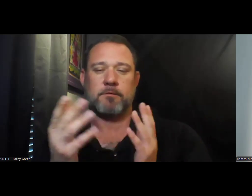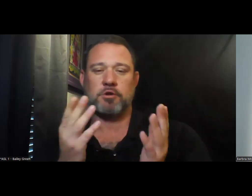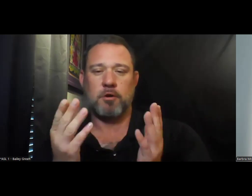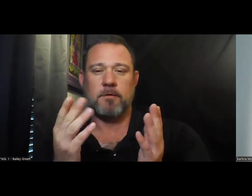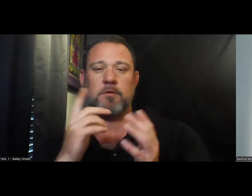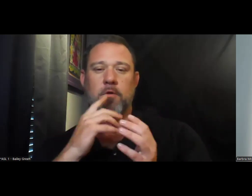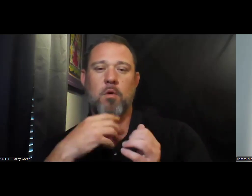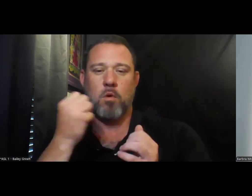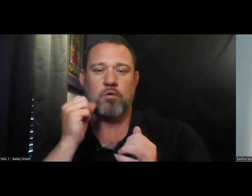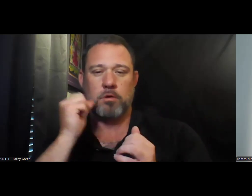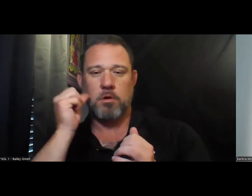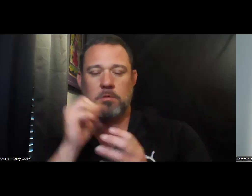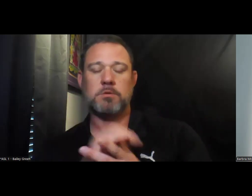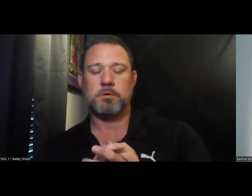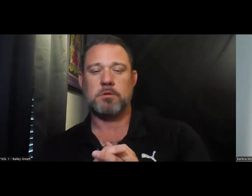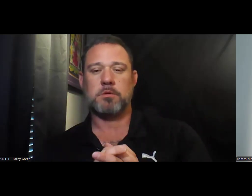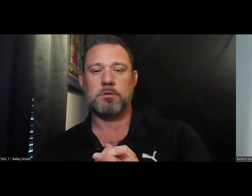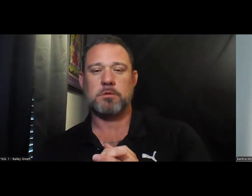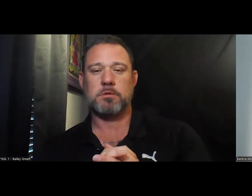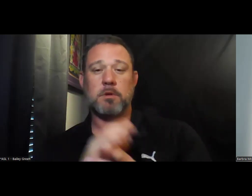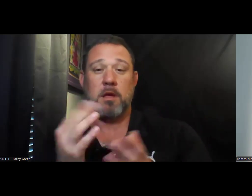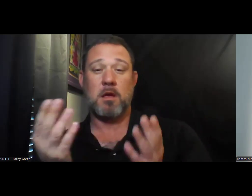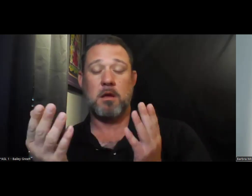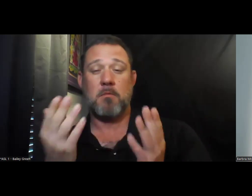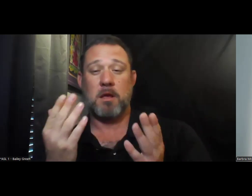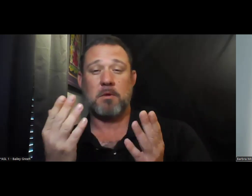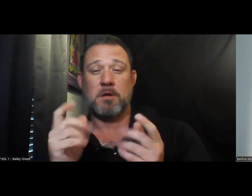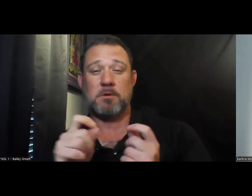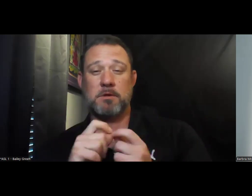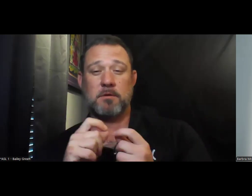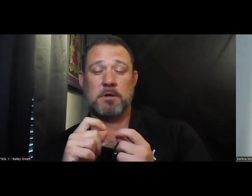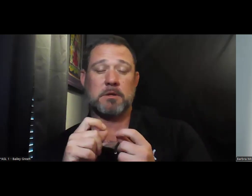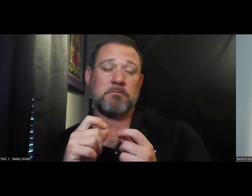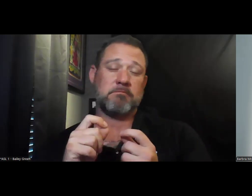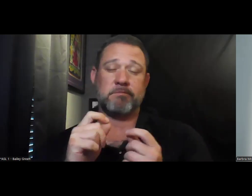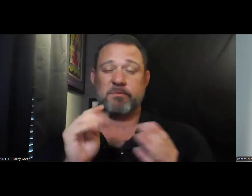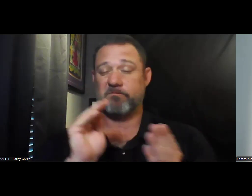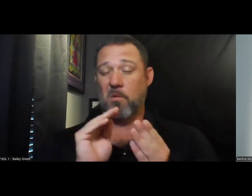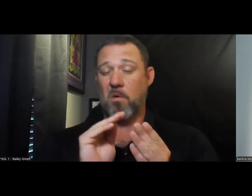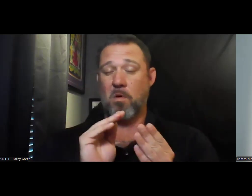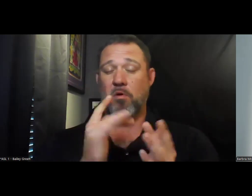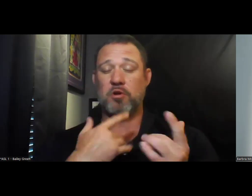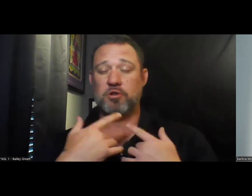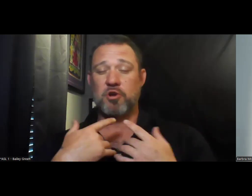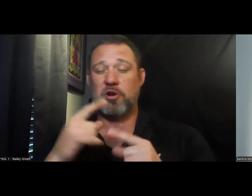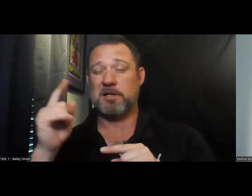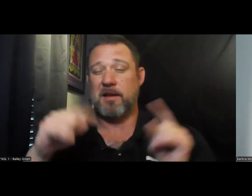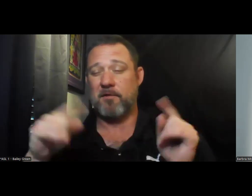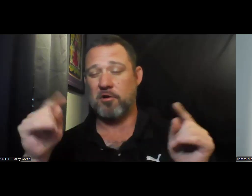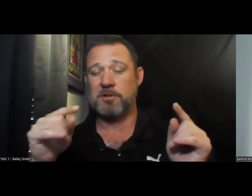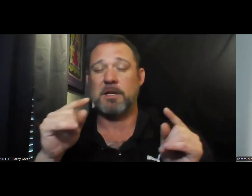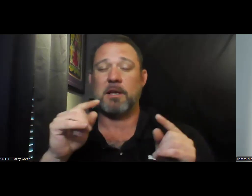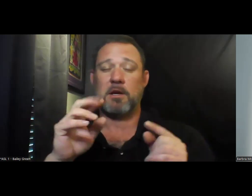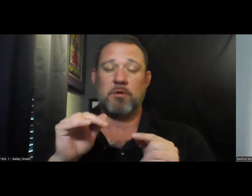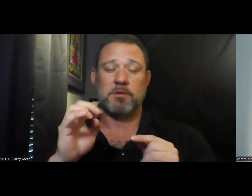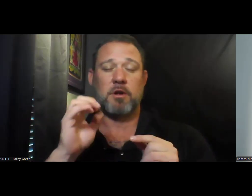for older adults. This may be a particularly acute concern in some of our diverse racial and ethnic